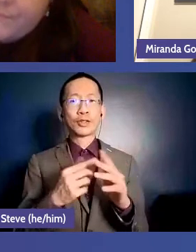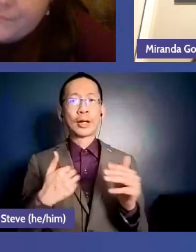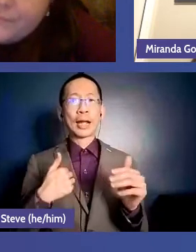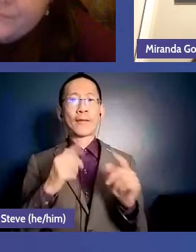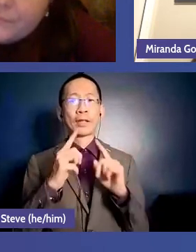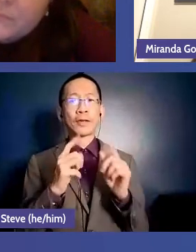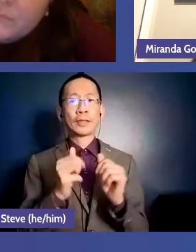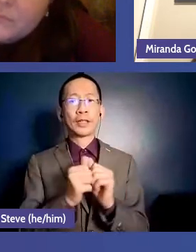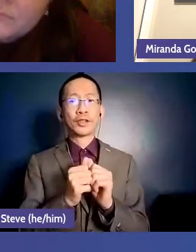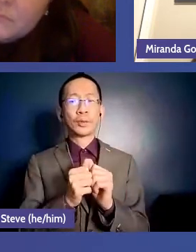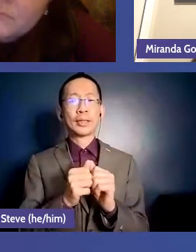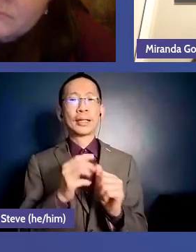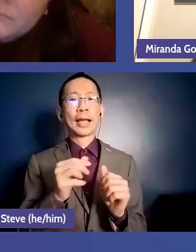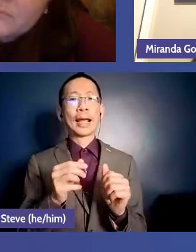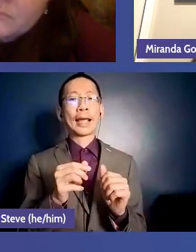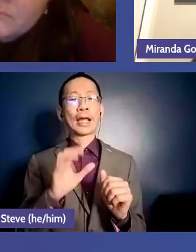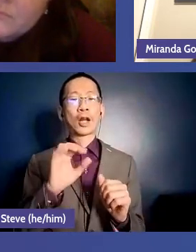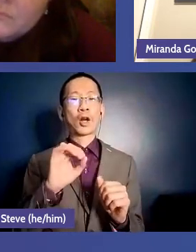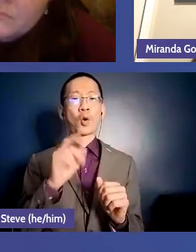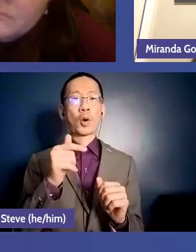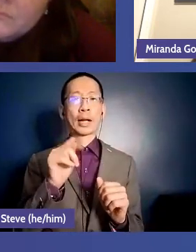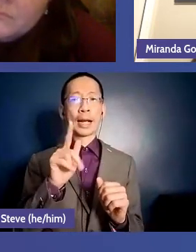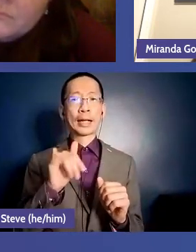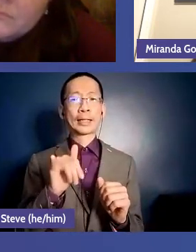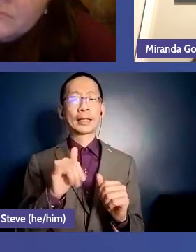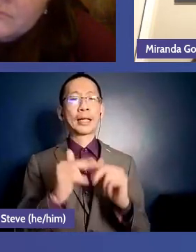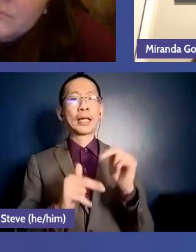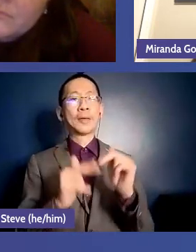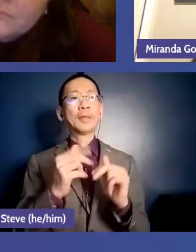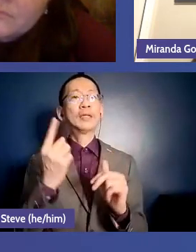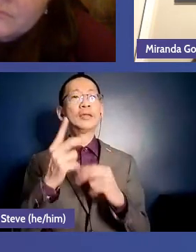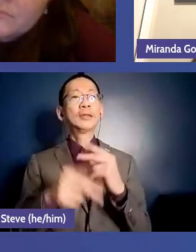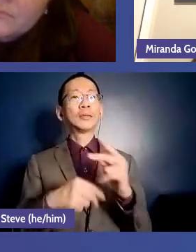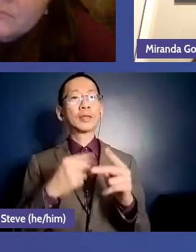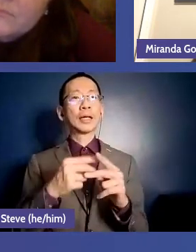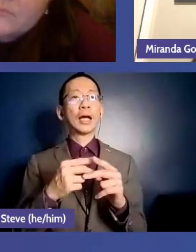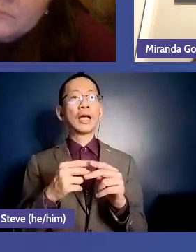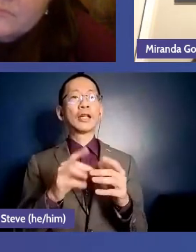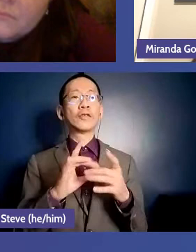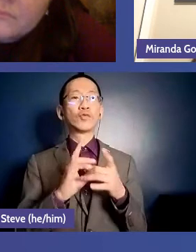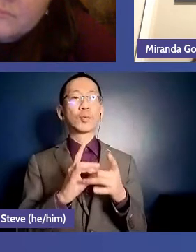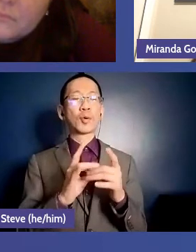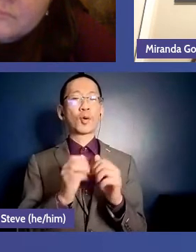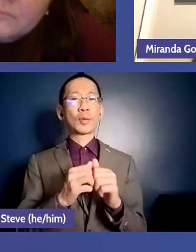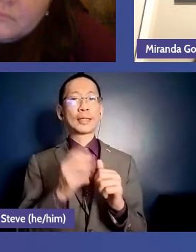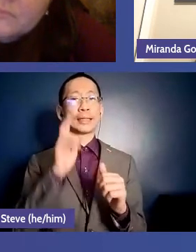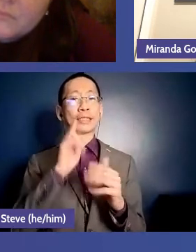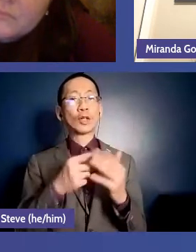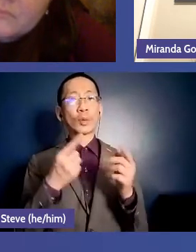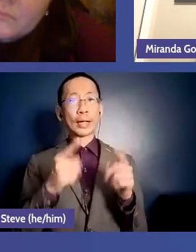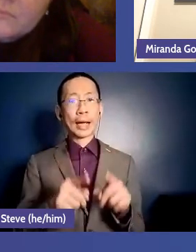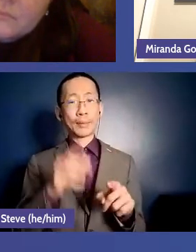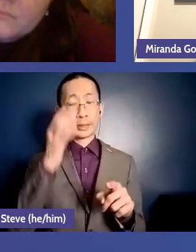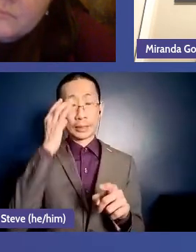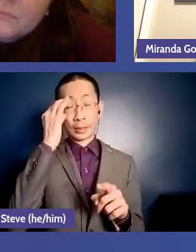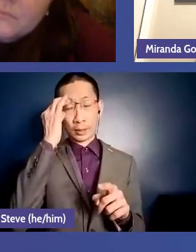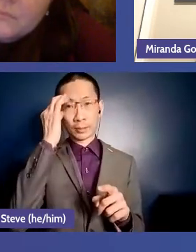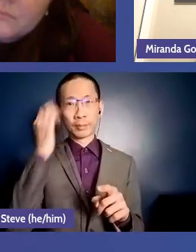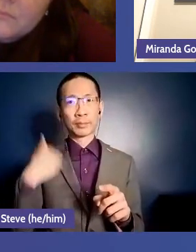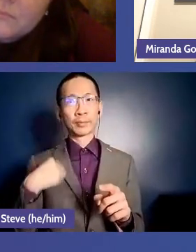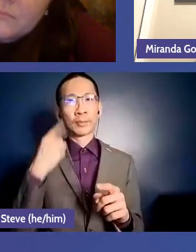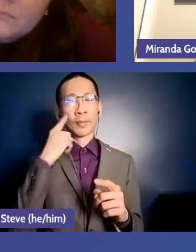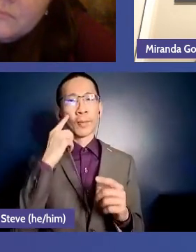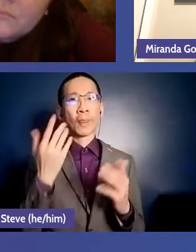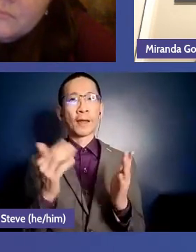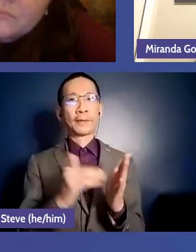with and organically kind of build some sort of rapport with and see where it goes from there, you know? And I think, again,